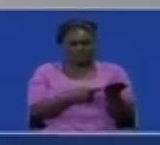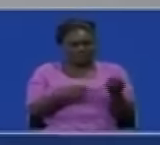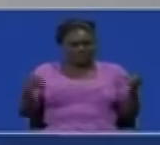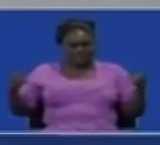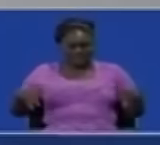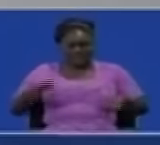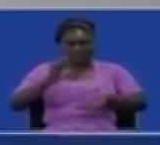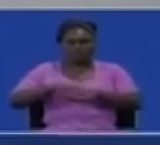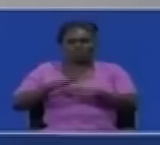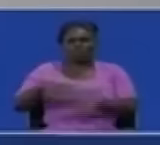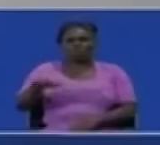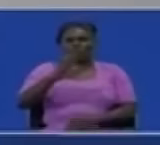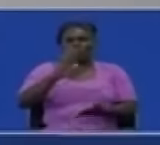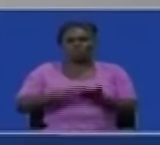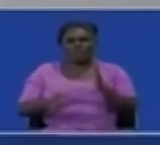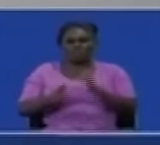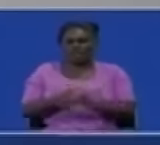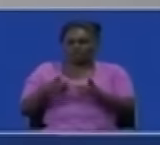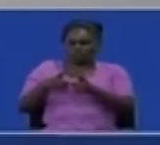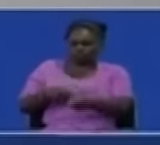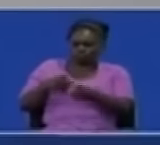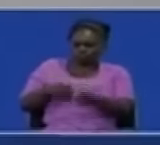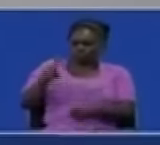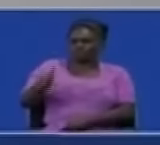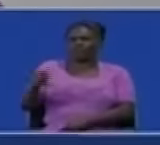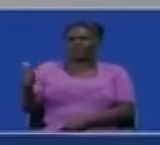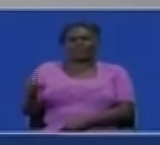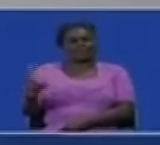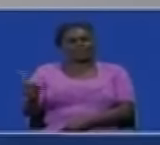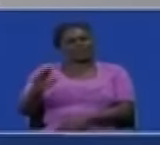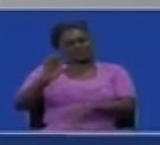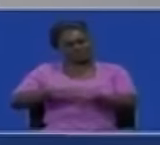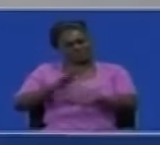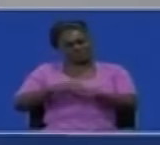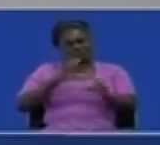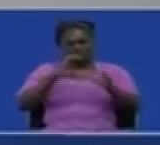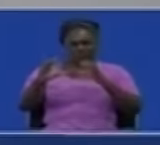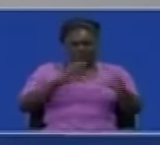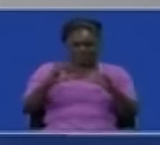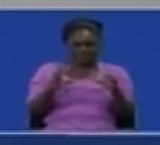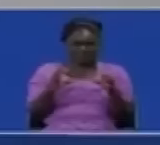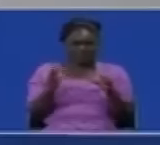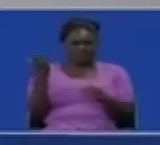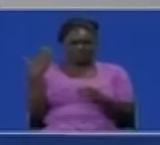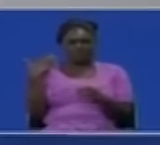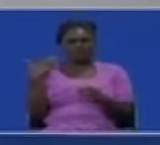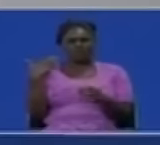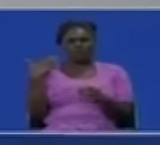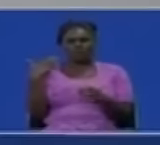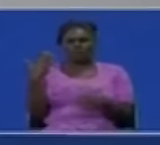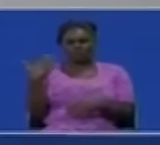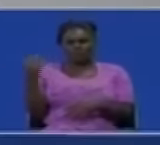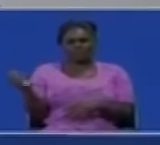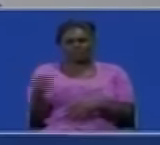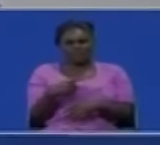environment, you know, without throwing words at each other. And, I mean, you know, what we have been subjected to, I think, over the last month or